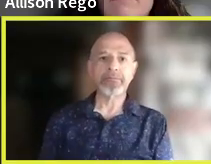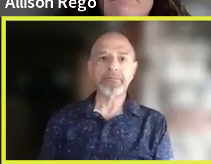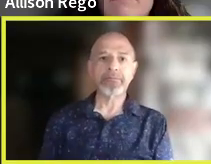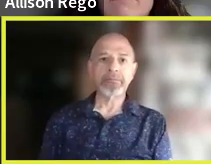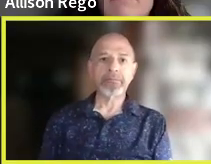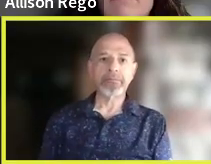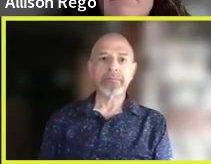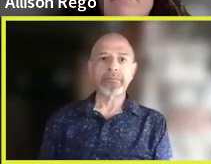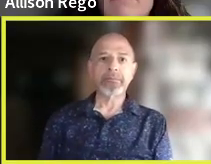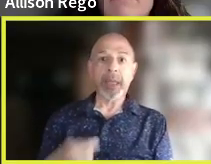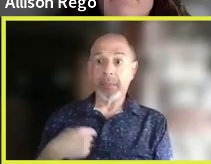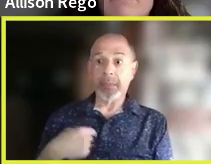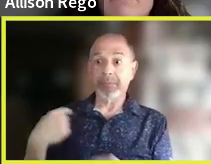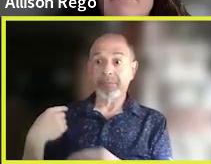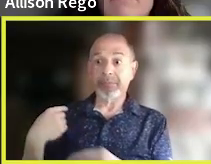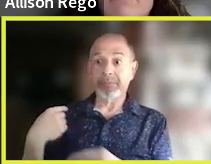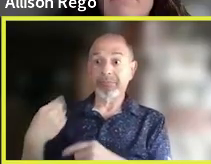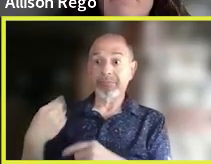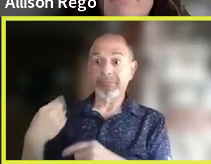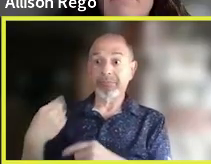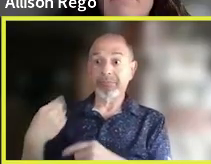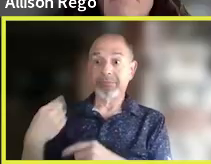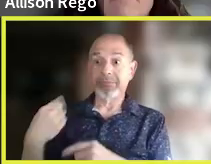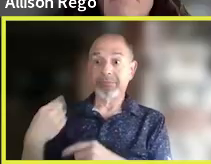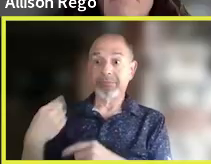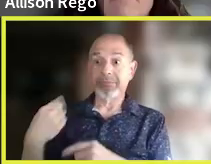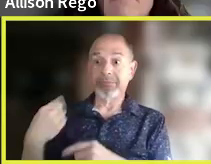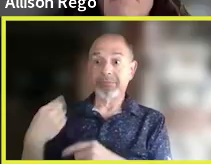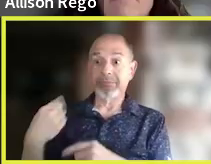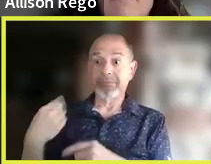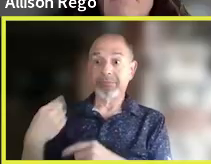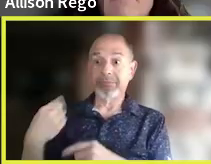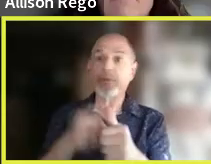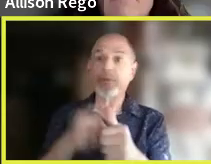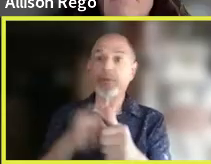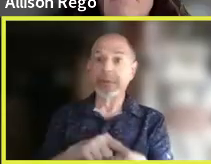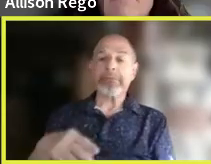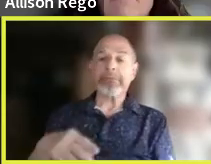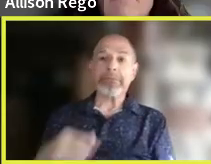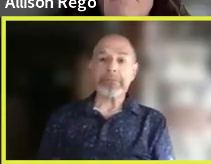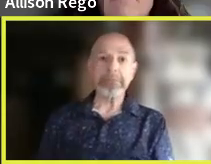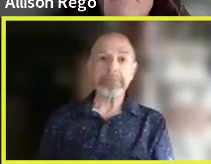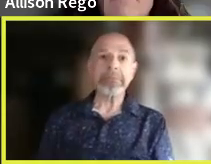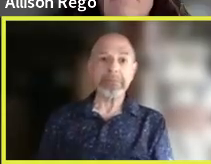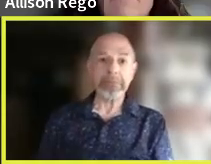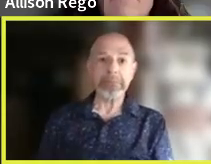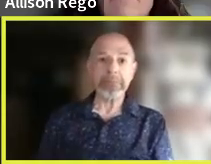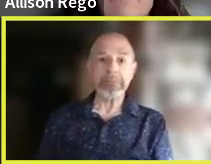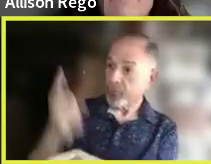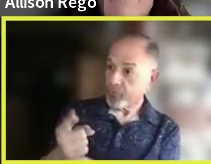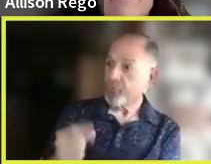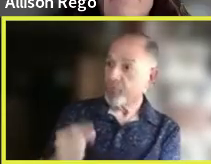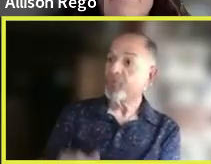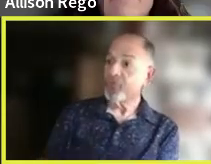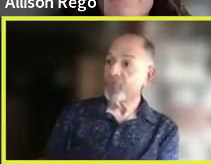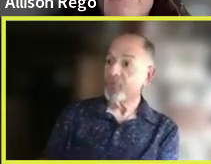House conference before. yeah, it's going to be fun. So the leadership series of 2026 is